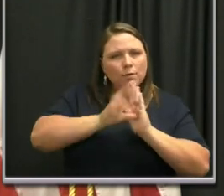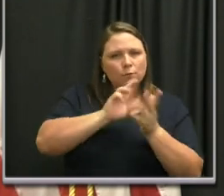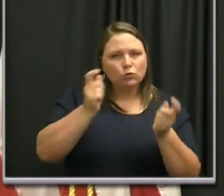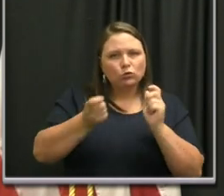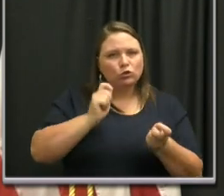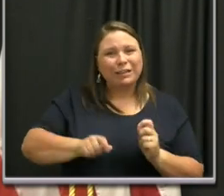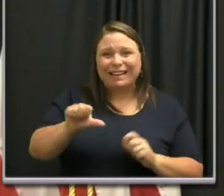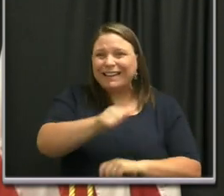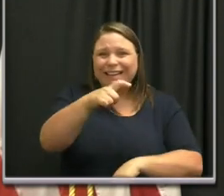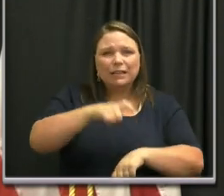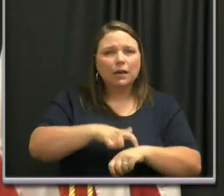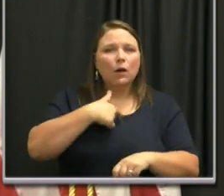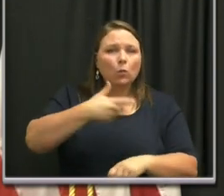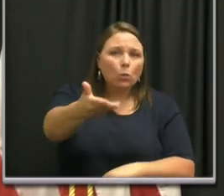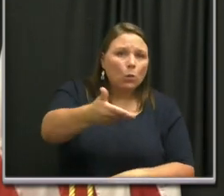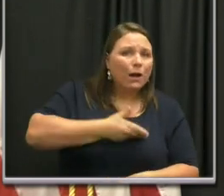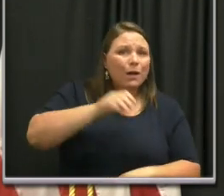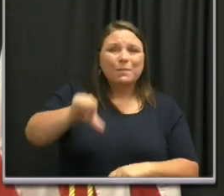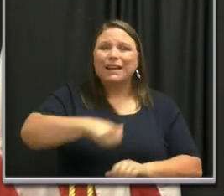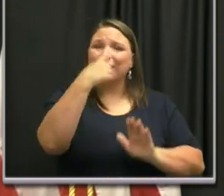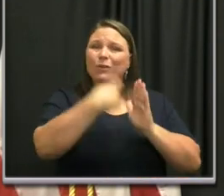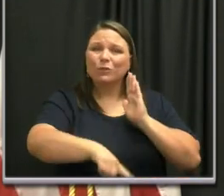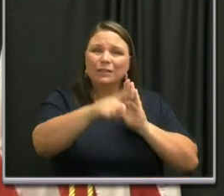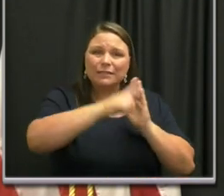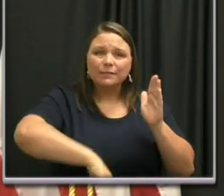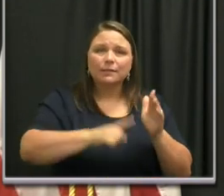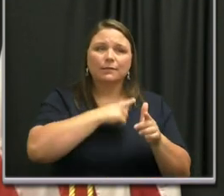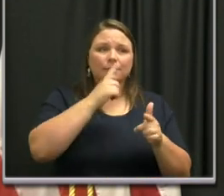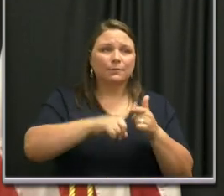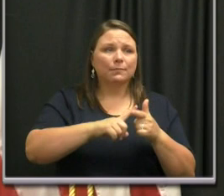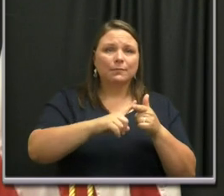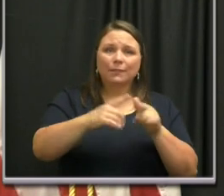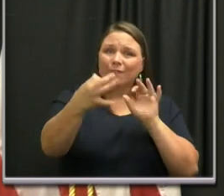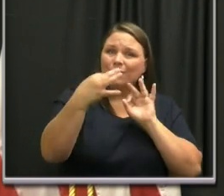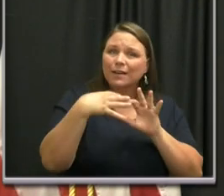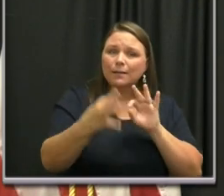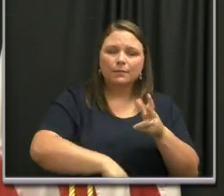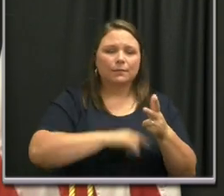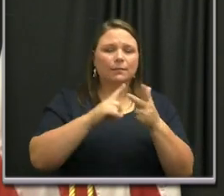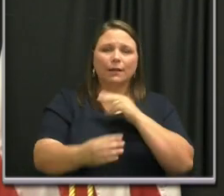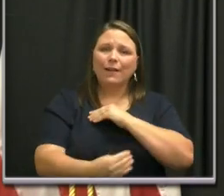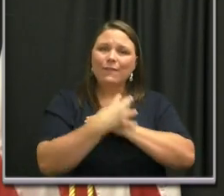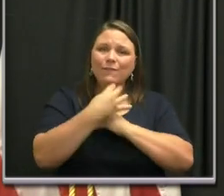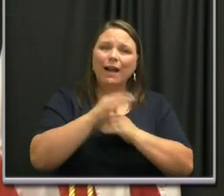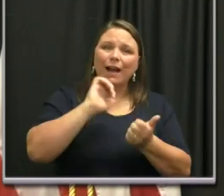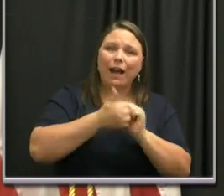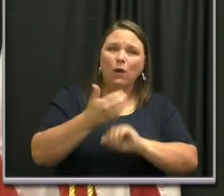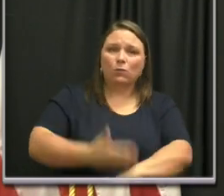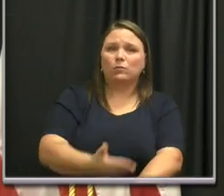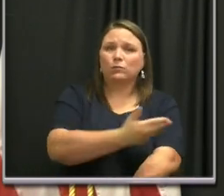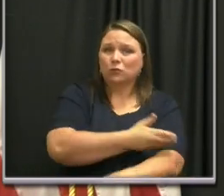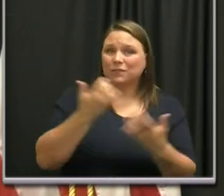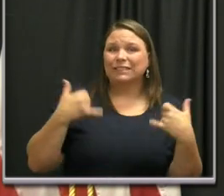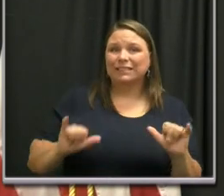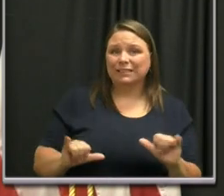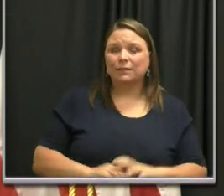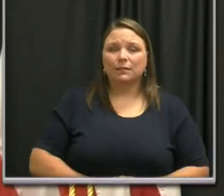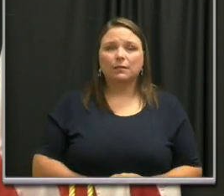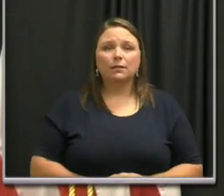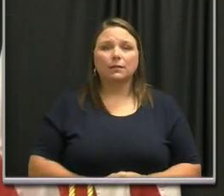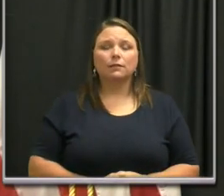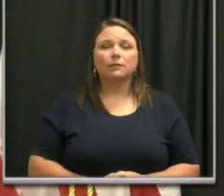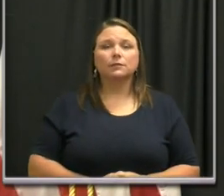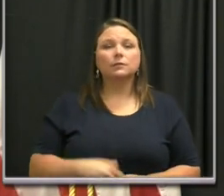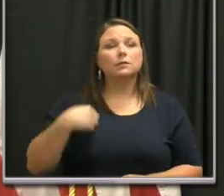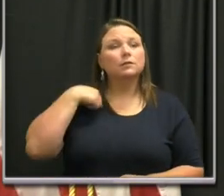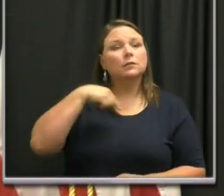certainly welcome any criticism and any advice on what we can do better. We certainly